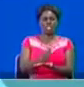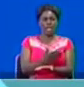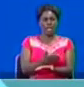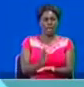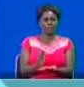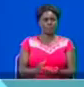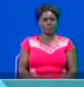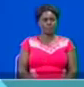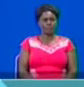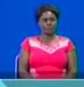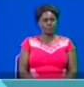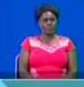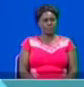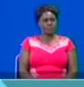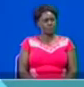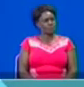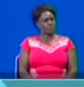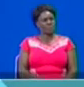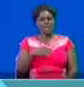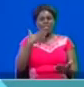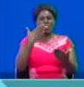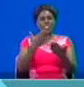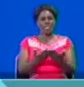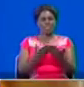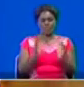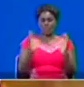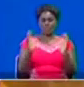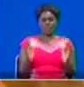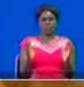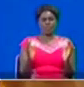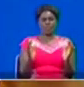share. That photo, please. Thank you so much.